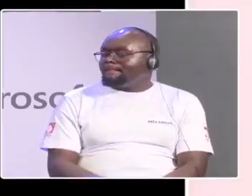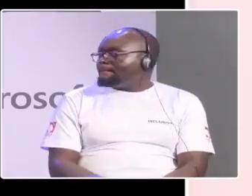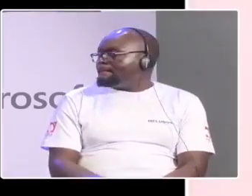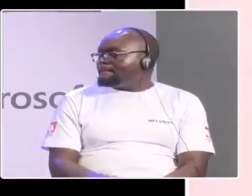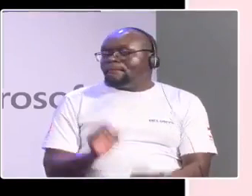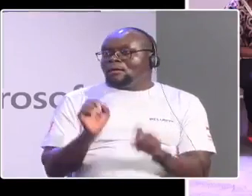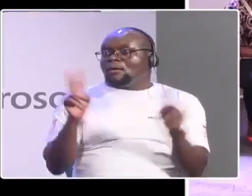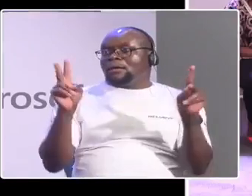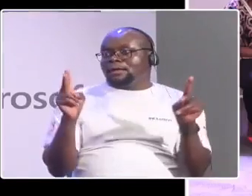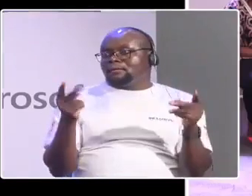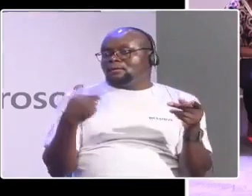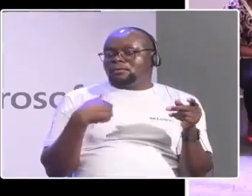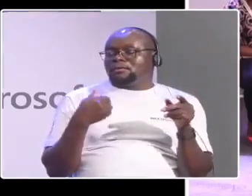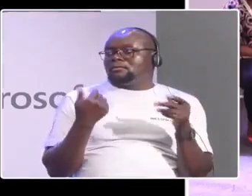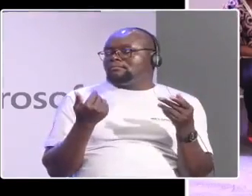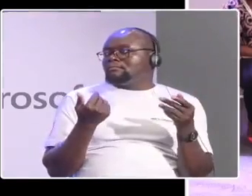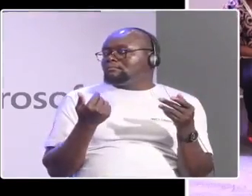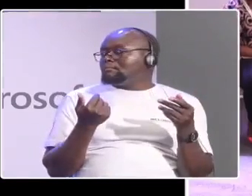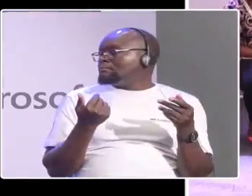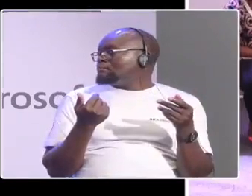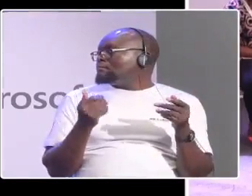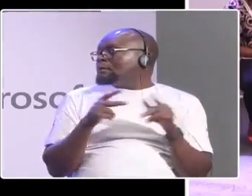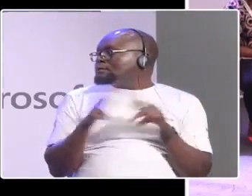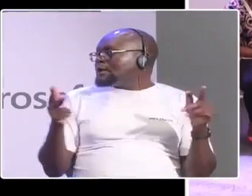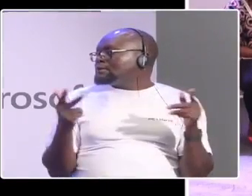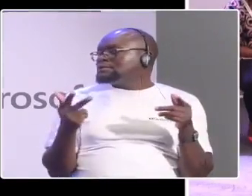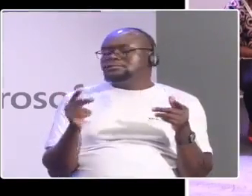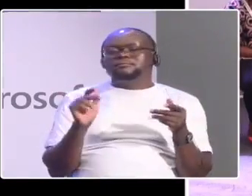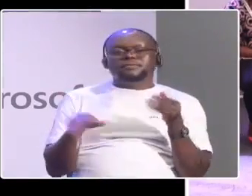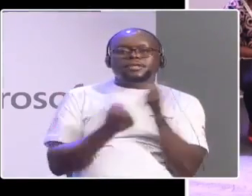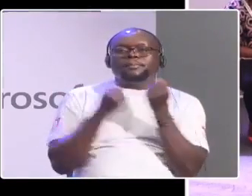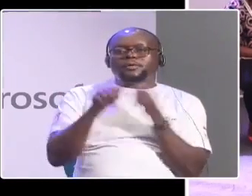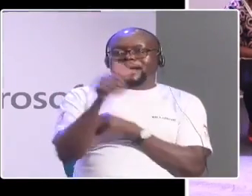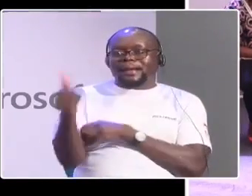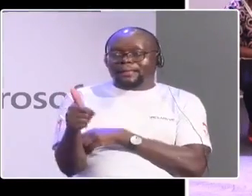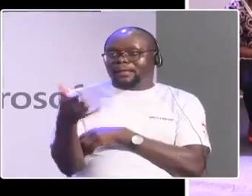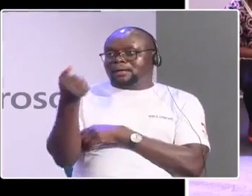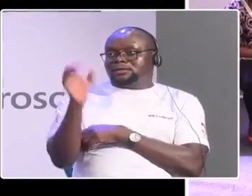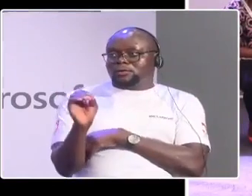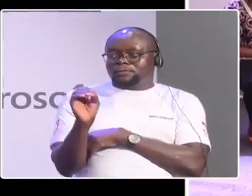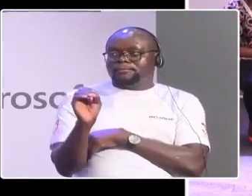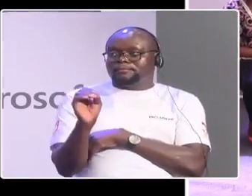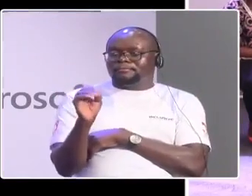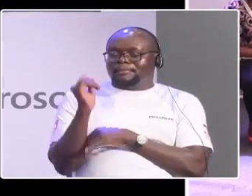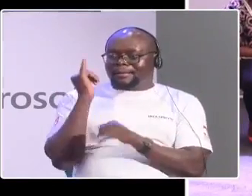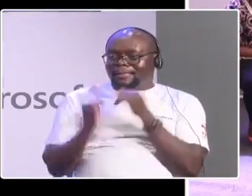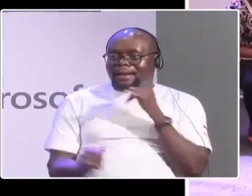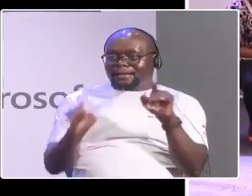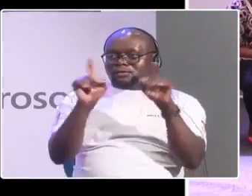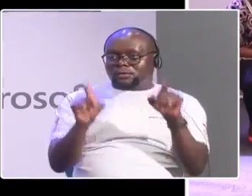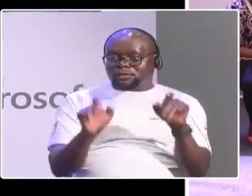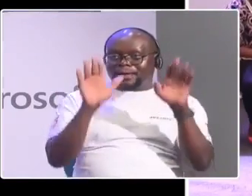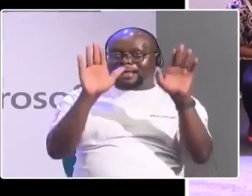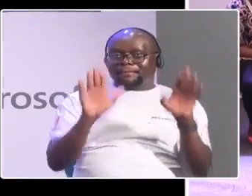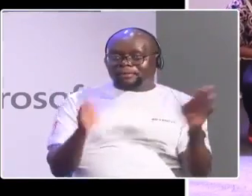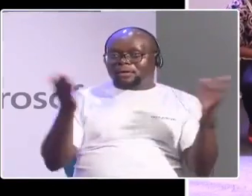Is it okay if we go in reverse order? I don't know, could we just sort of riff on each other? Yeah. So the last question is a really important